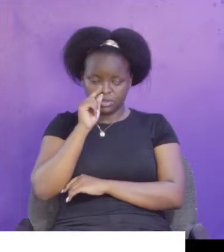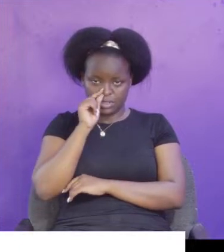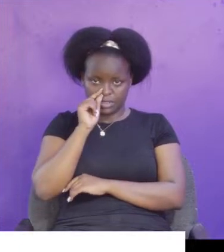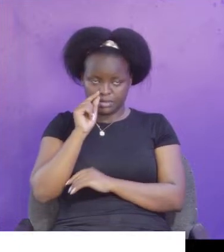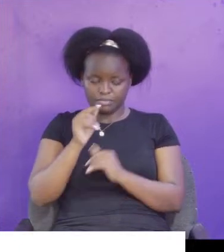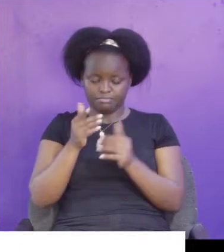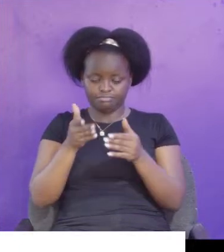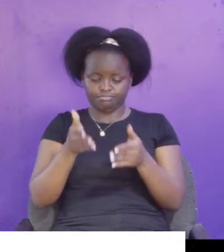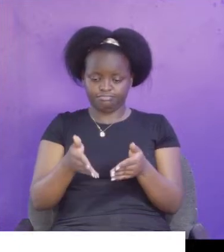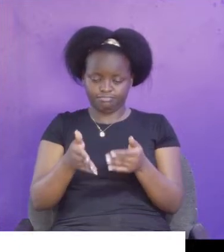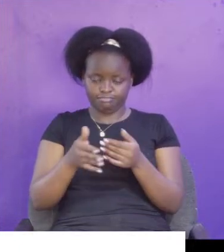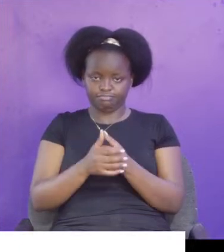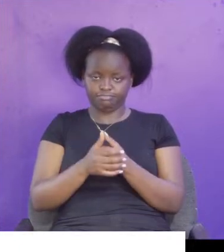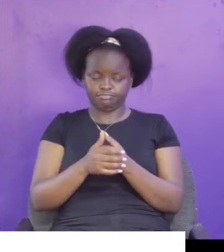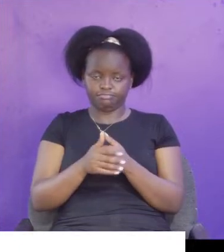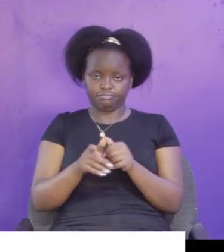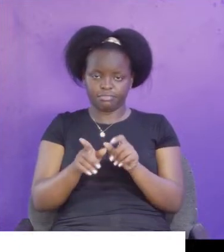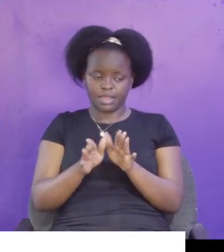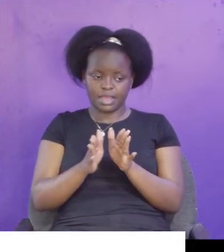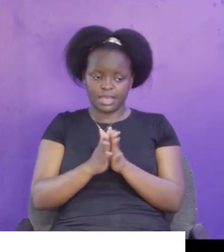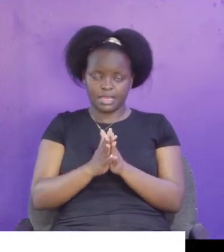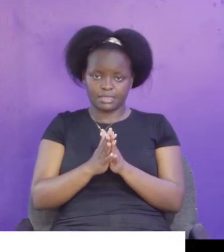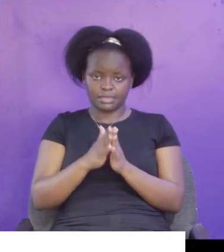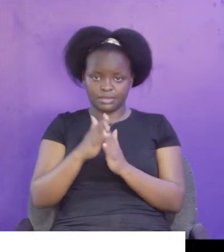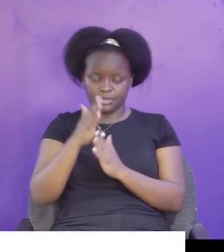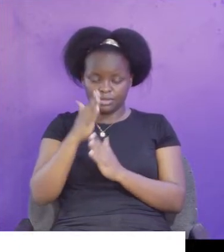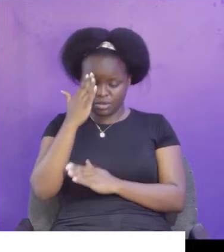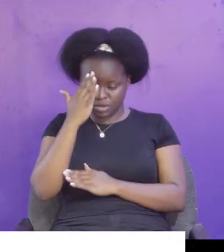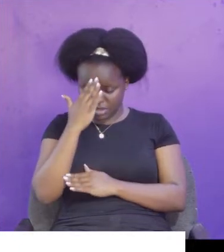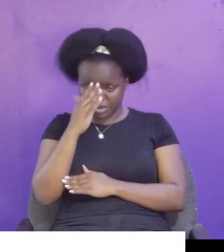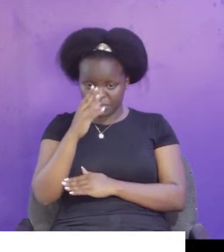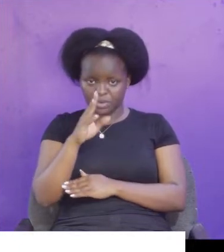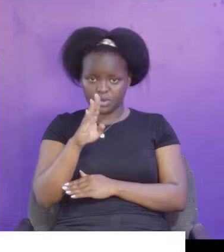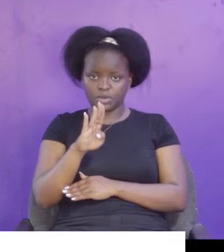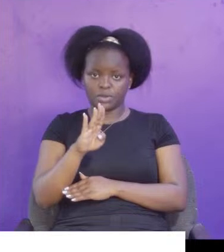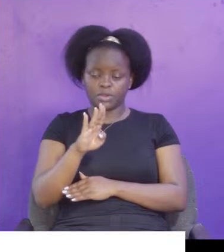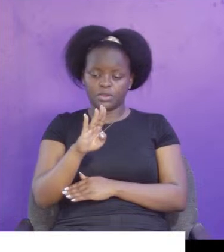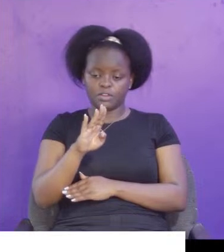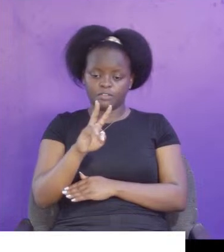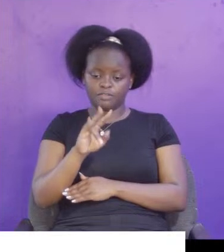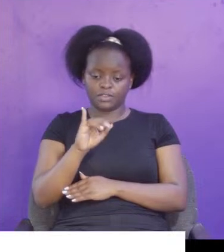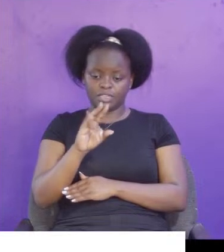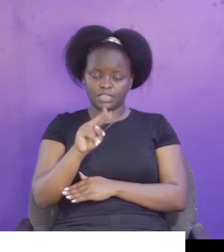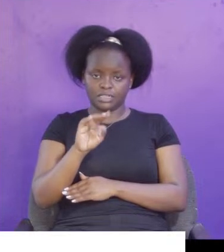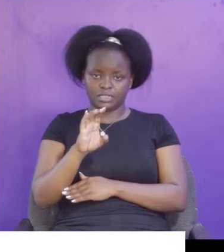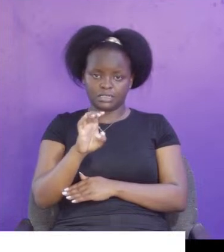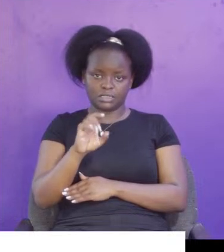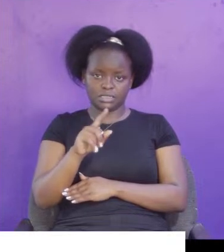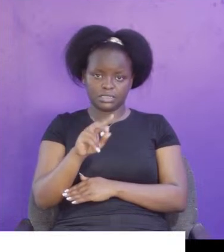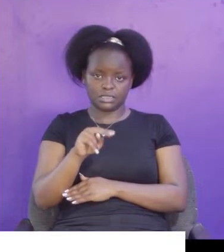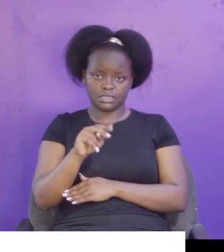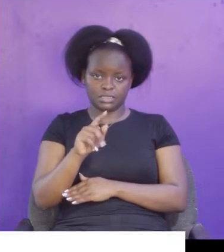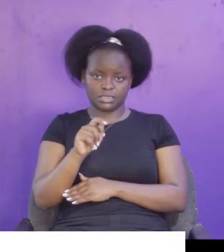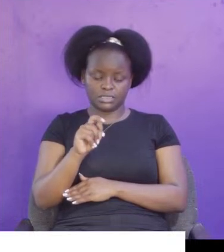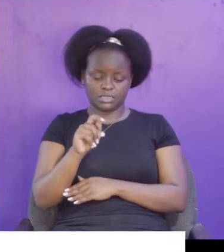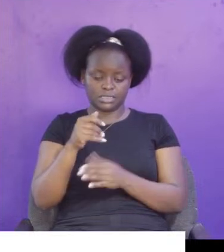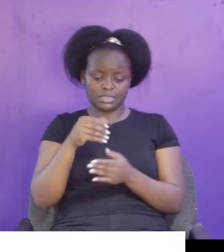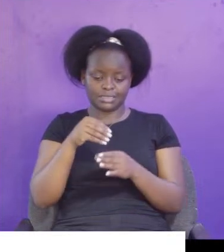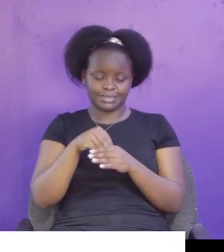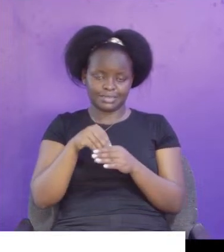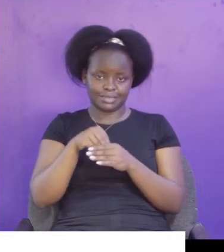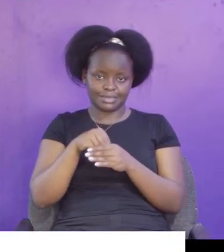And the Honorable Vincent Biruti, Interior Minister of Rwanda, who